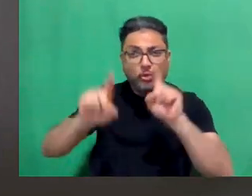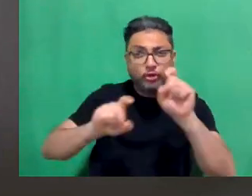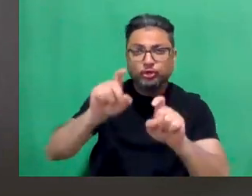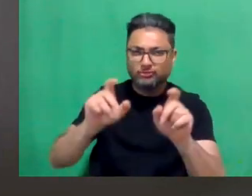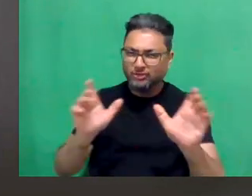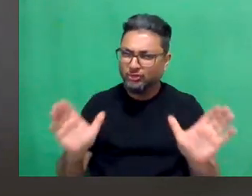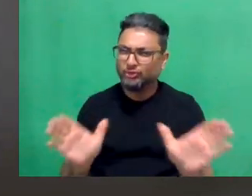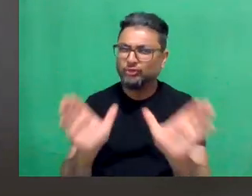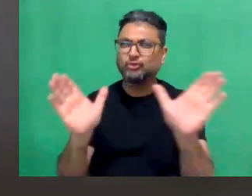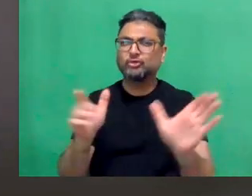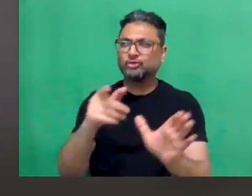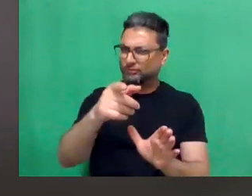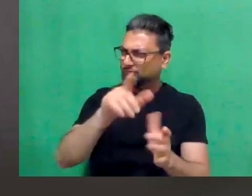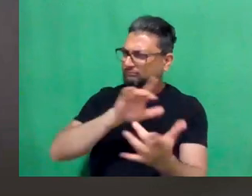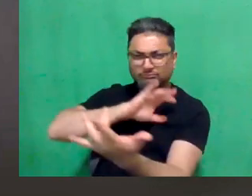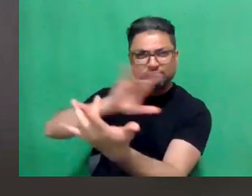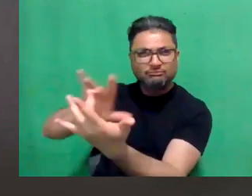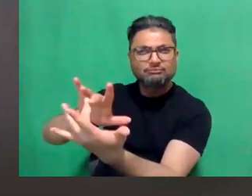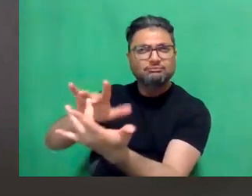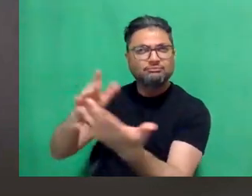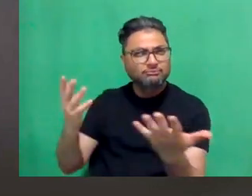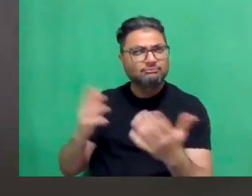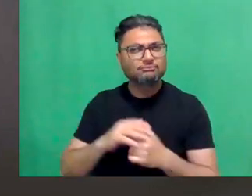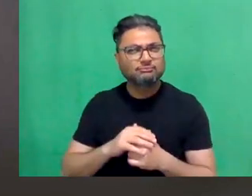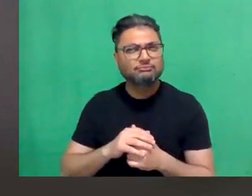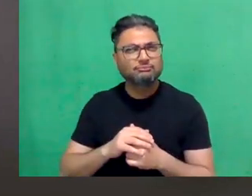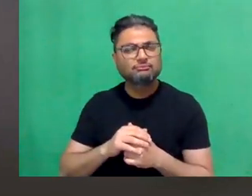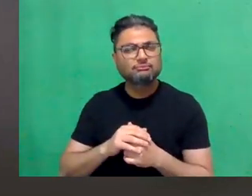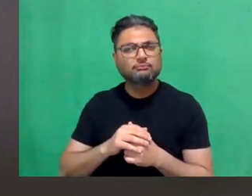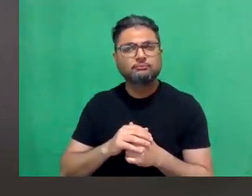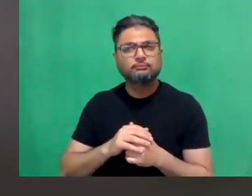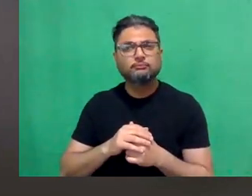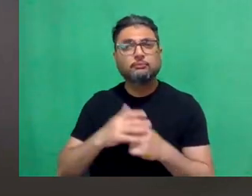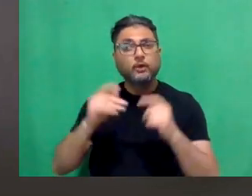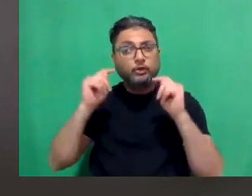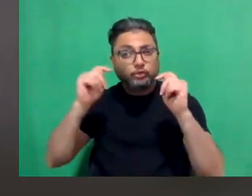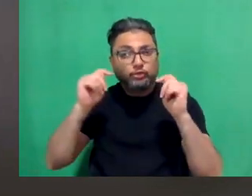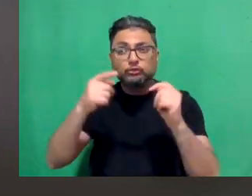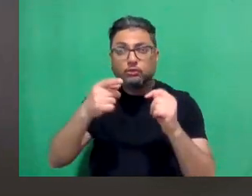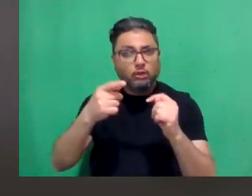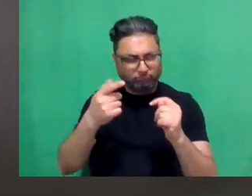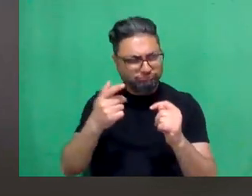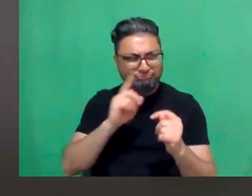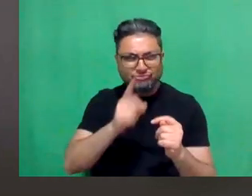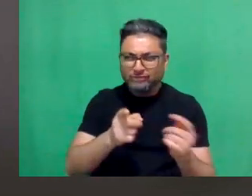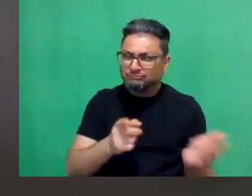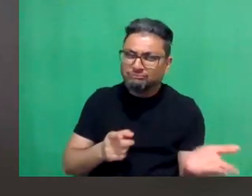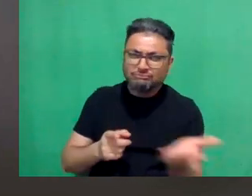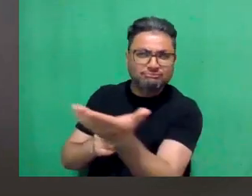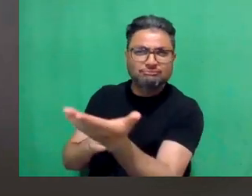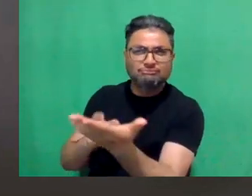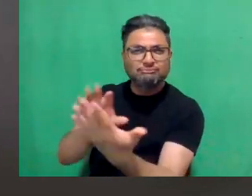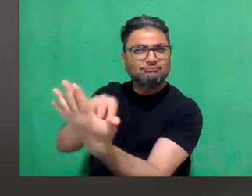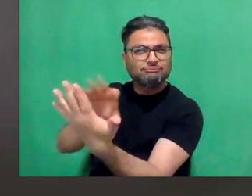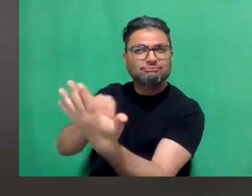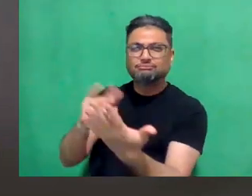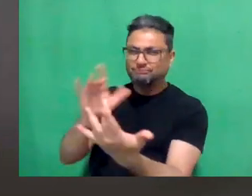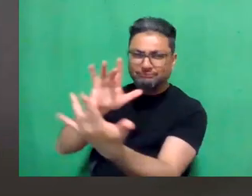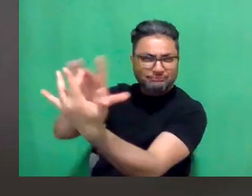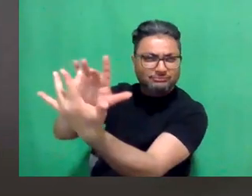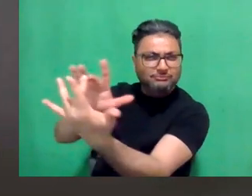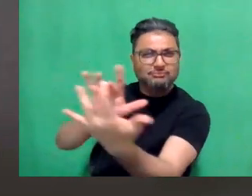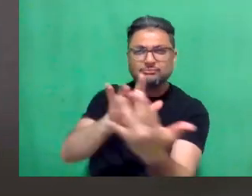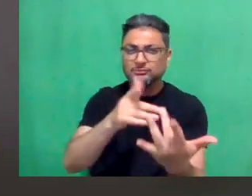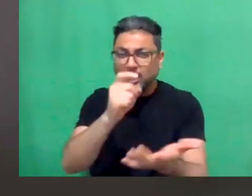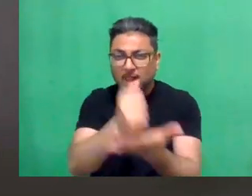instructors, program coordinators, the Tutoring and Learning Center, or the library team. Check out our online learning microsite for tips and advice that will help